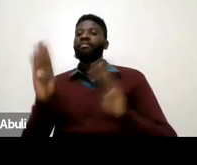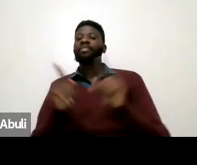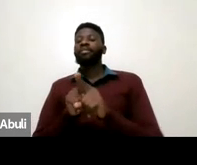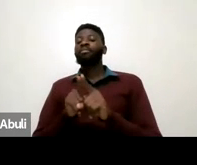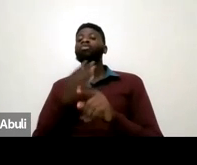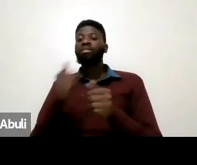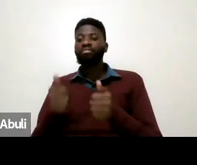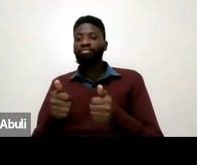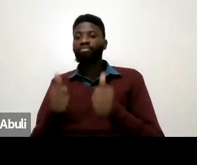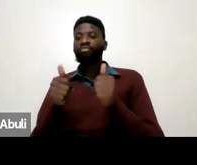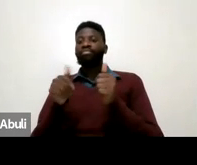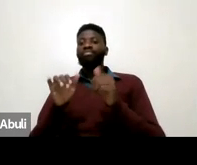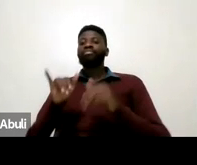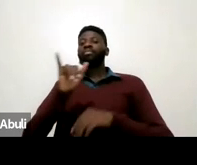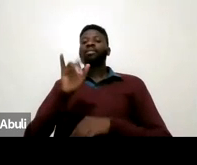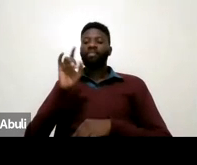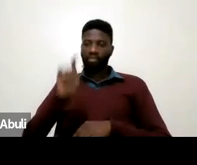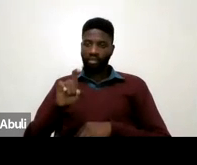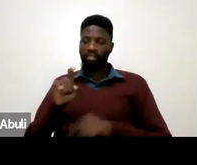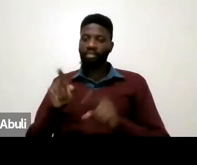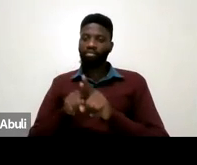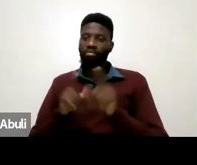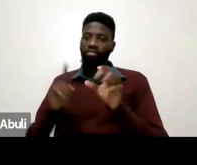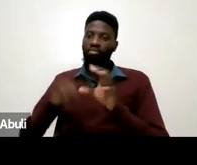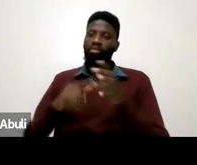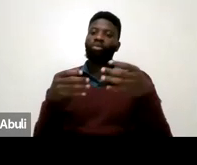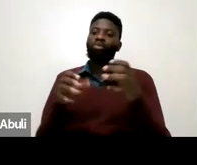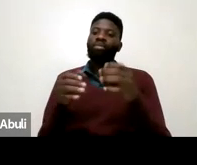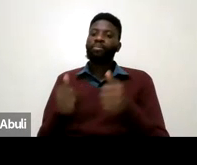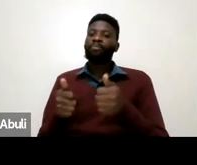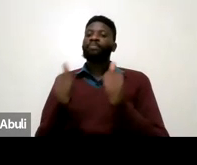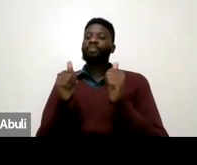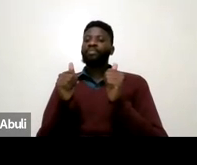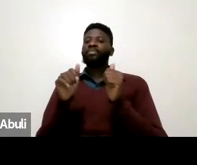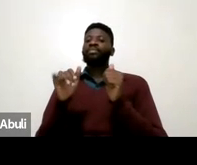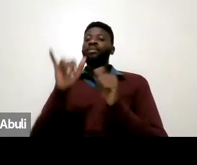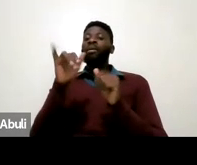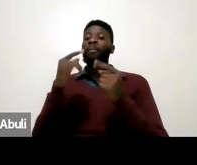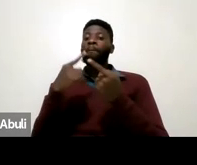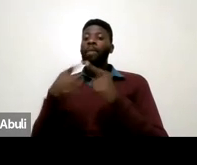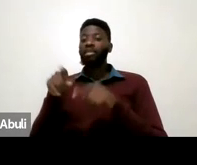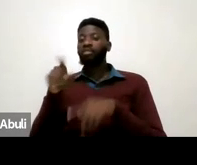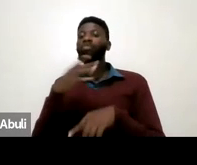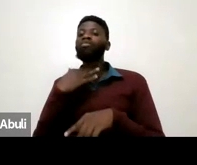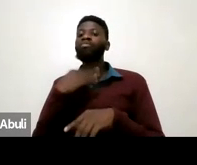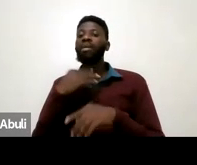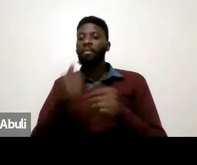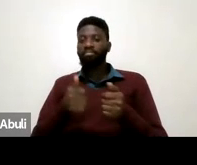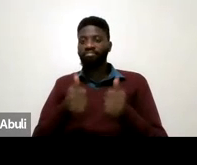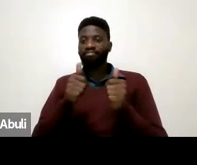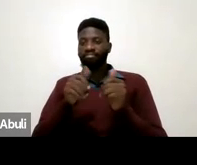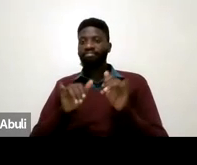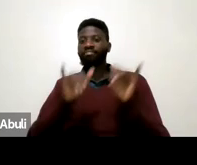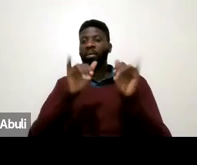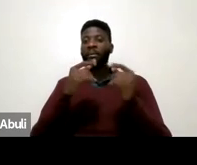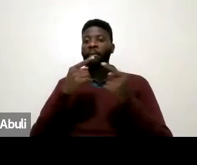you better join the club of pilots. But if you want to be a pilot and you want to swim with the swimmers, then you have a problem, because you are